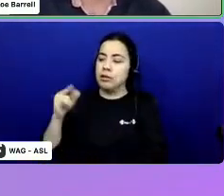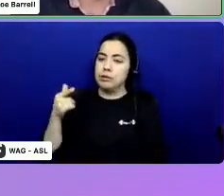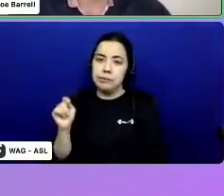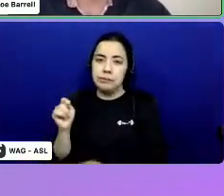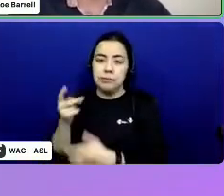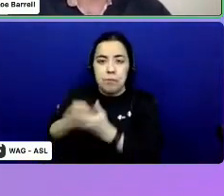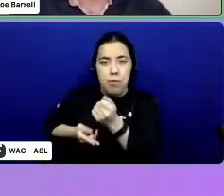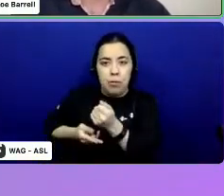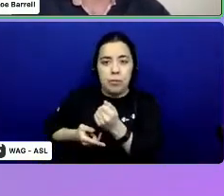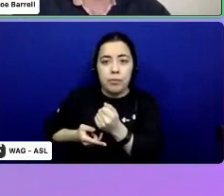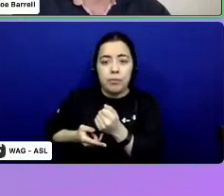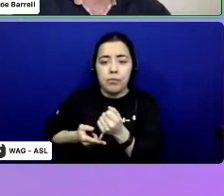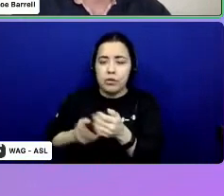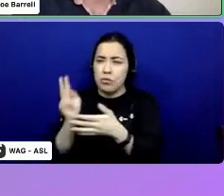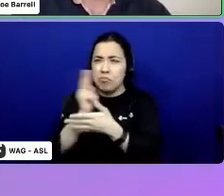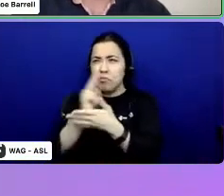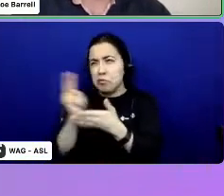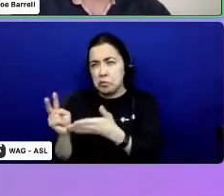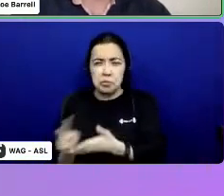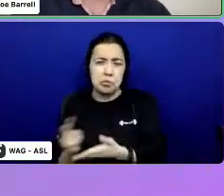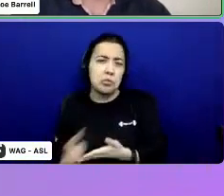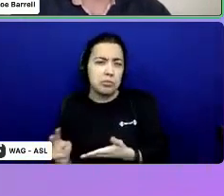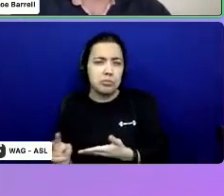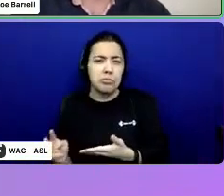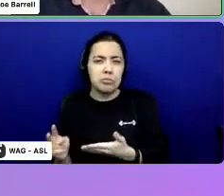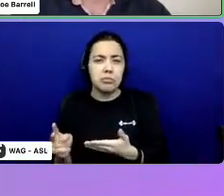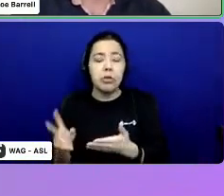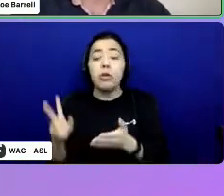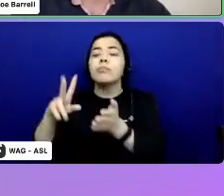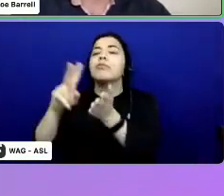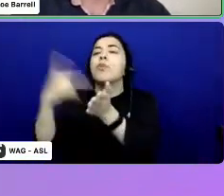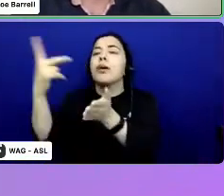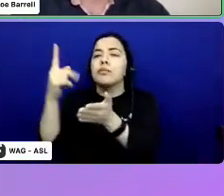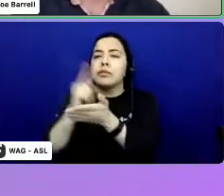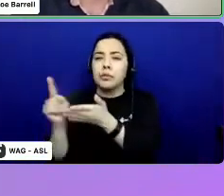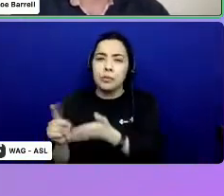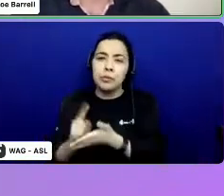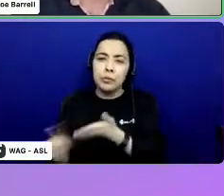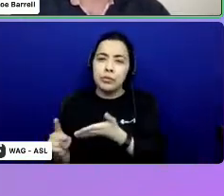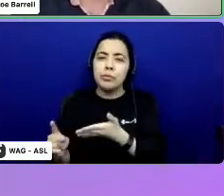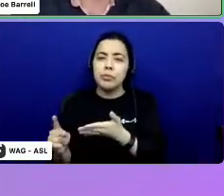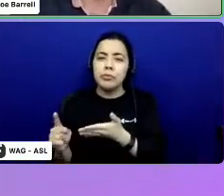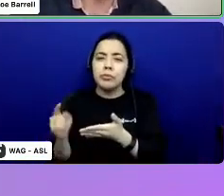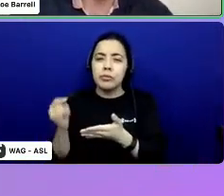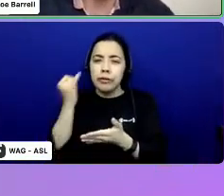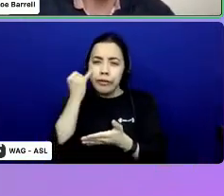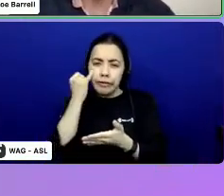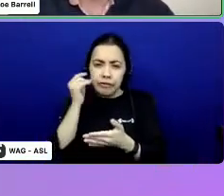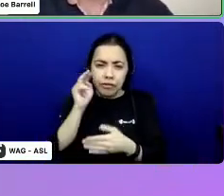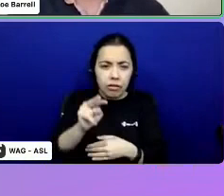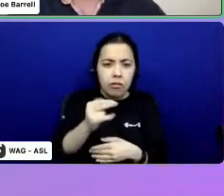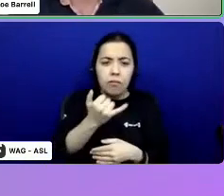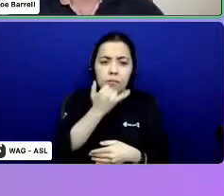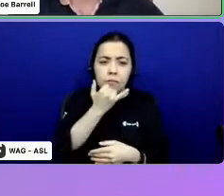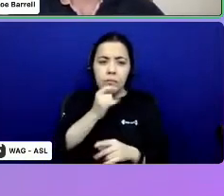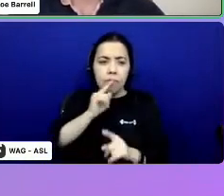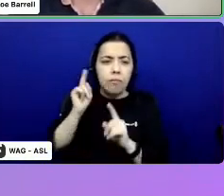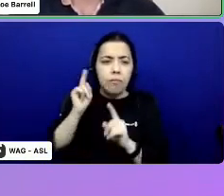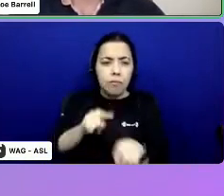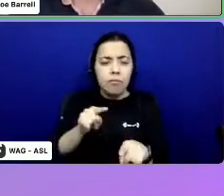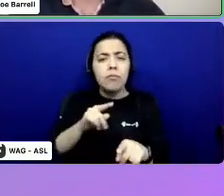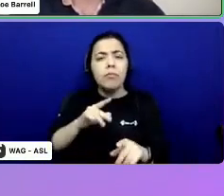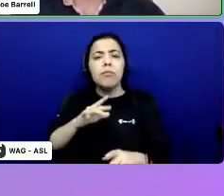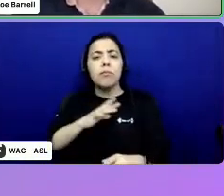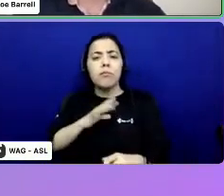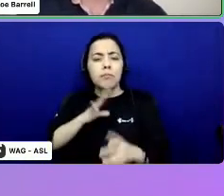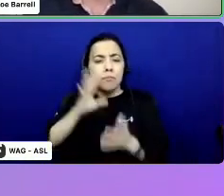a bi-weekly cadence. So as I mentioned, the time from when we see a data point, get the answer wrong on it, and learn